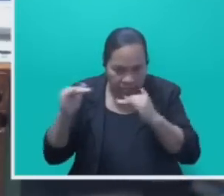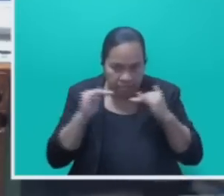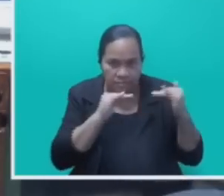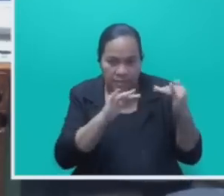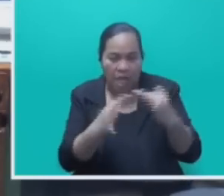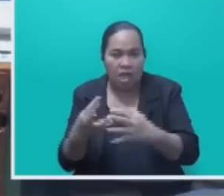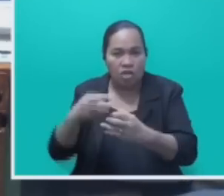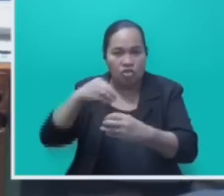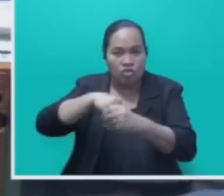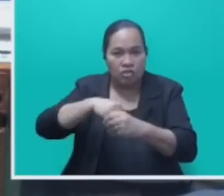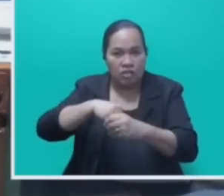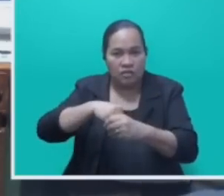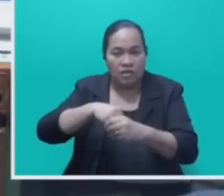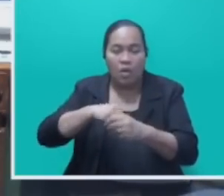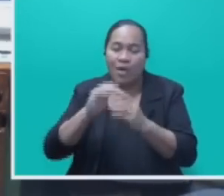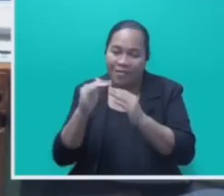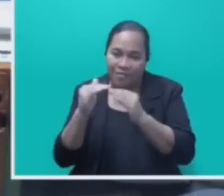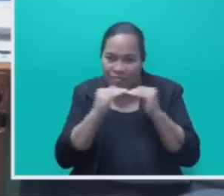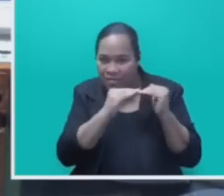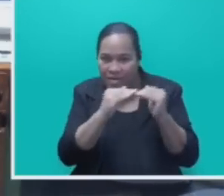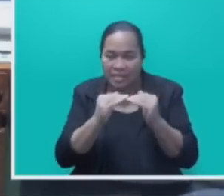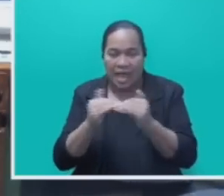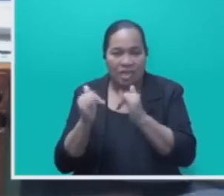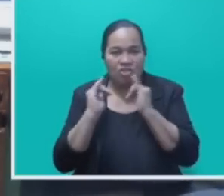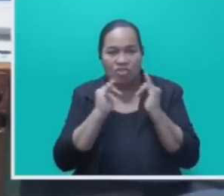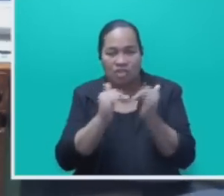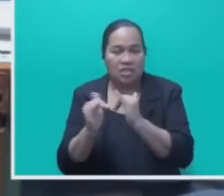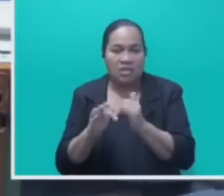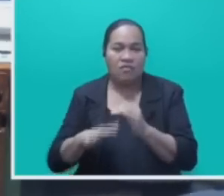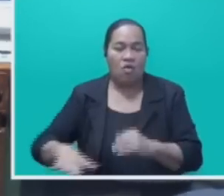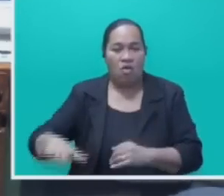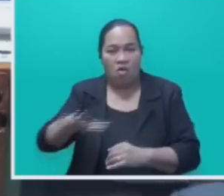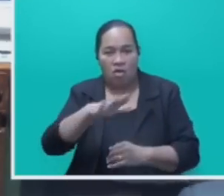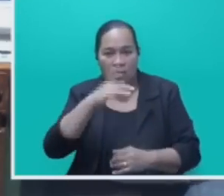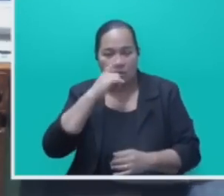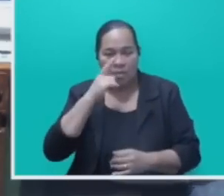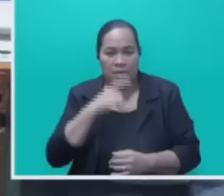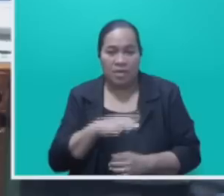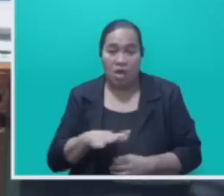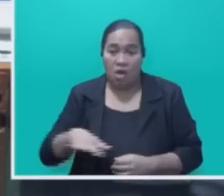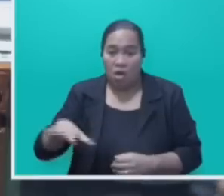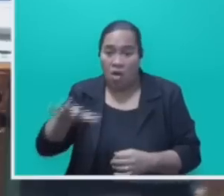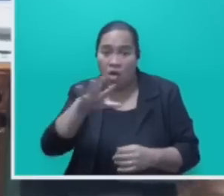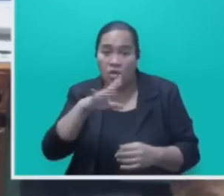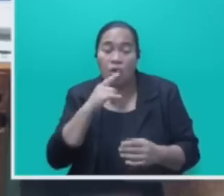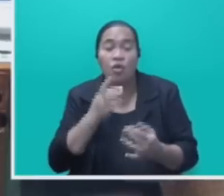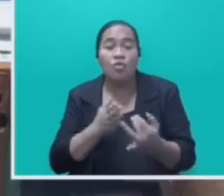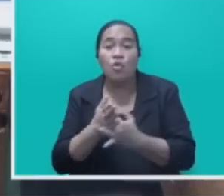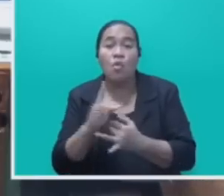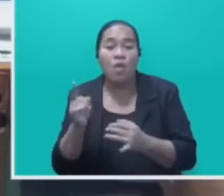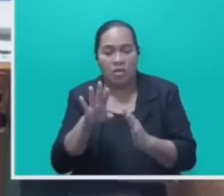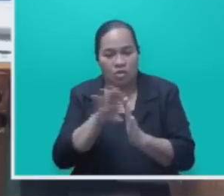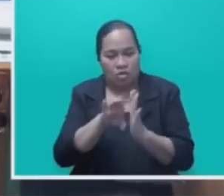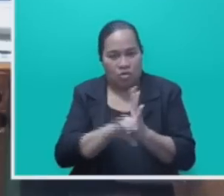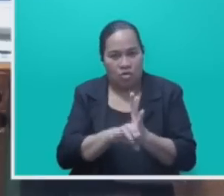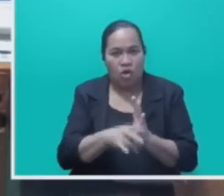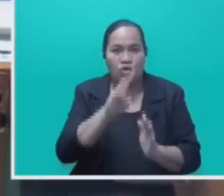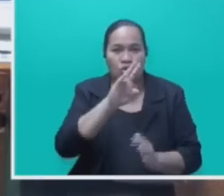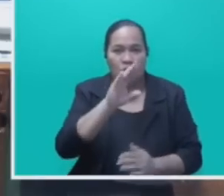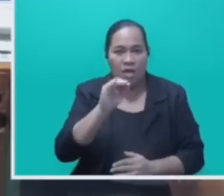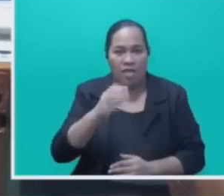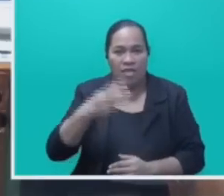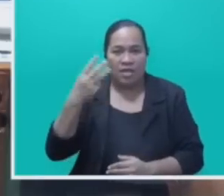nation with fairness and justice for all. And all of this was done through our Constitution, promulgated